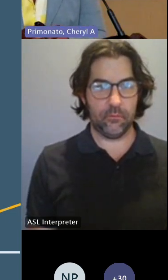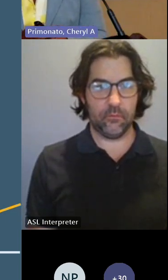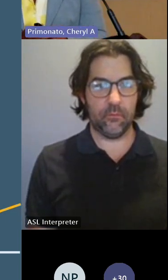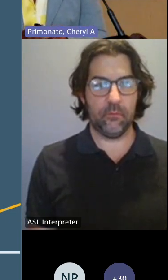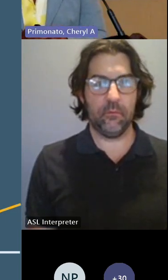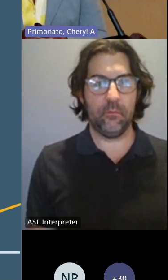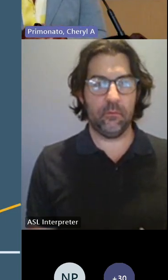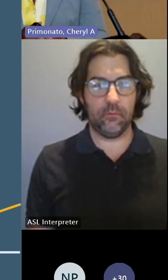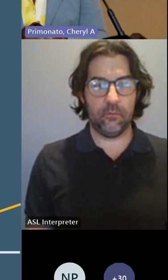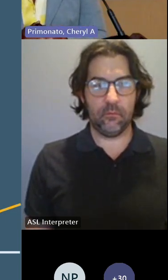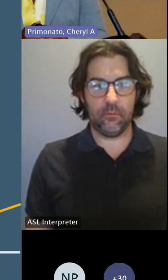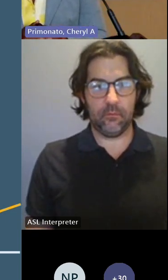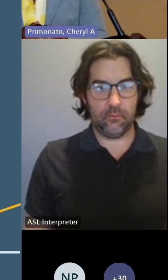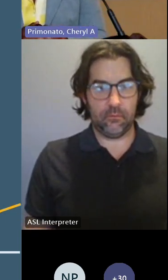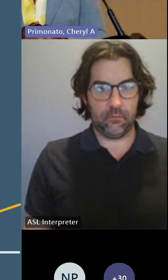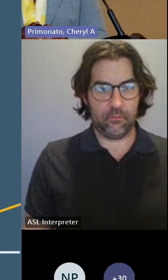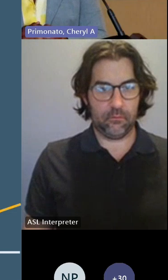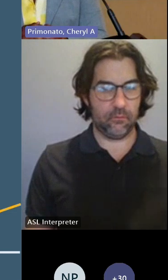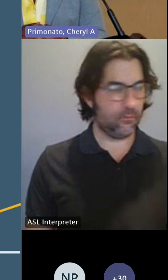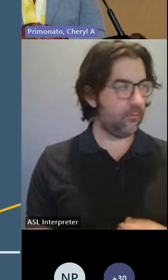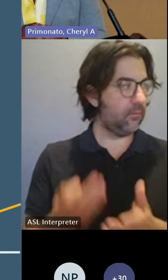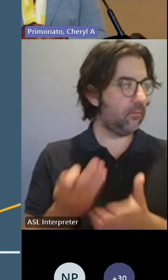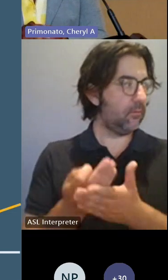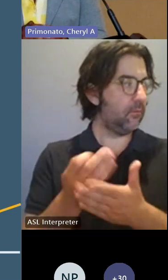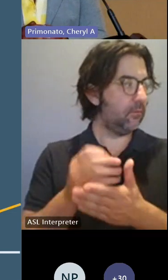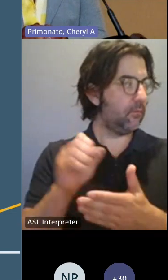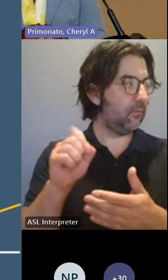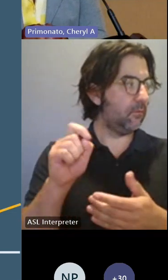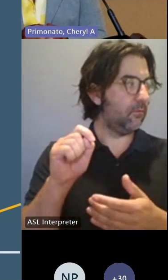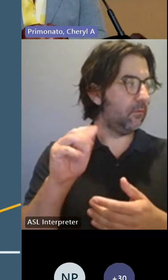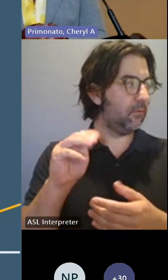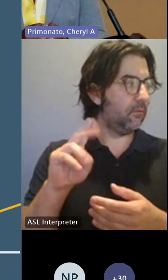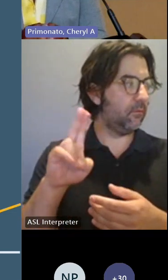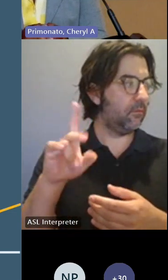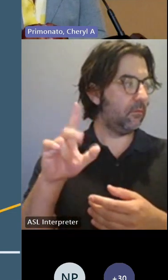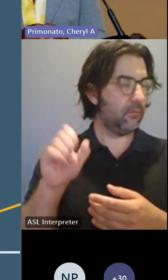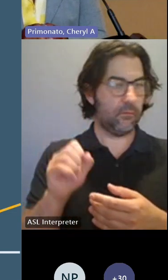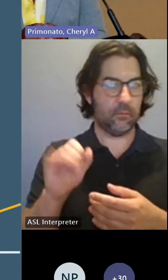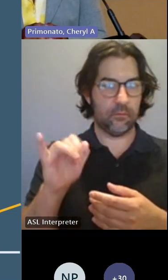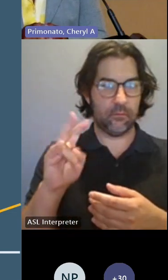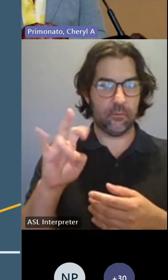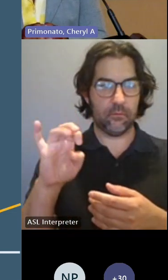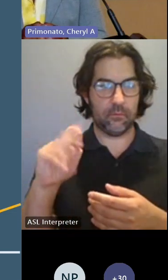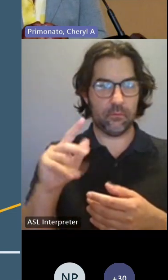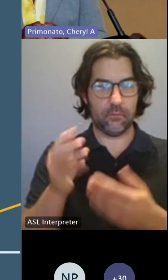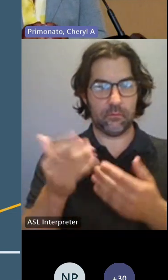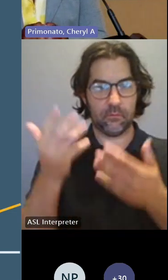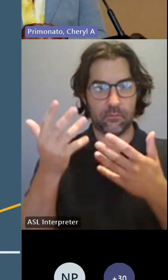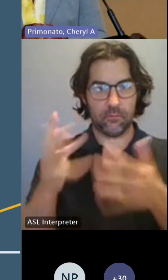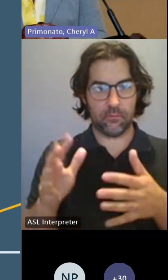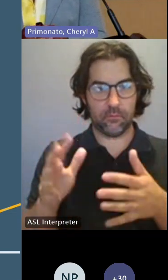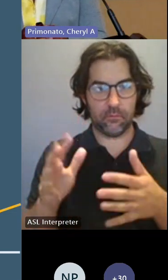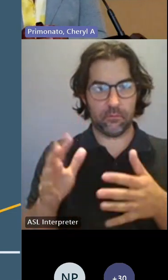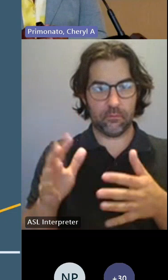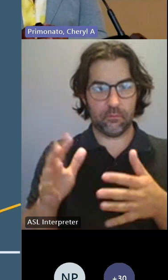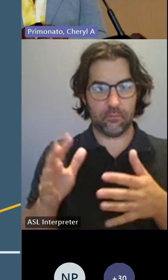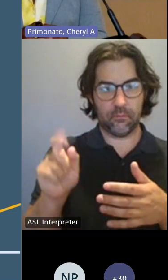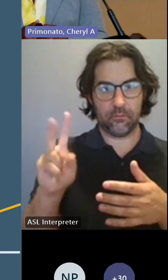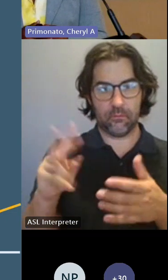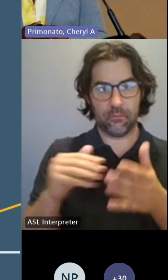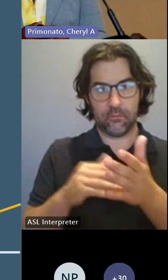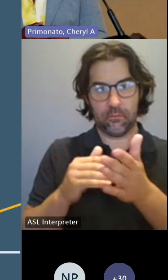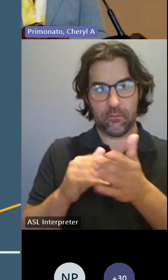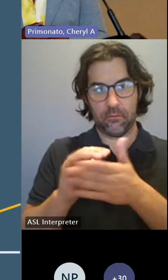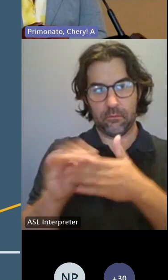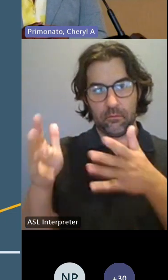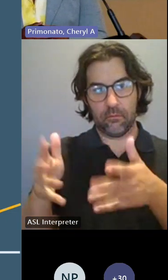As a final mention, our federal stimulus invoicing is almost complete. We have about $10.2 million left in CRISA funding,